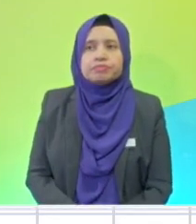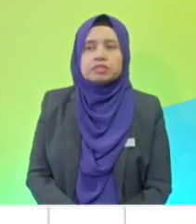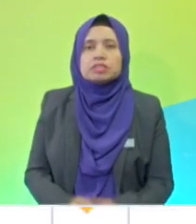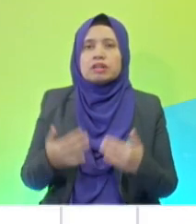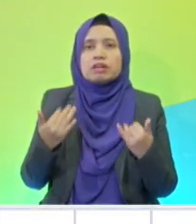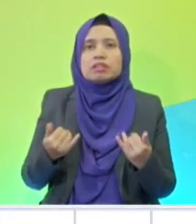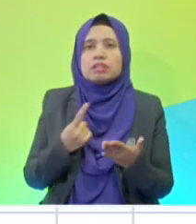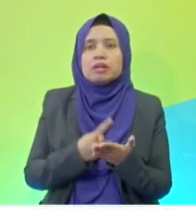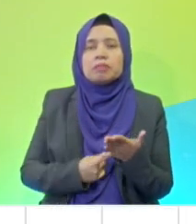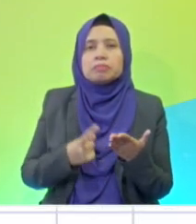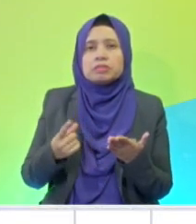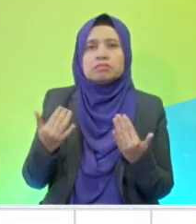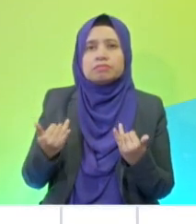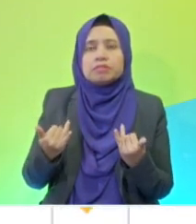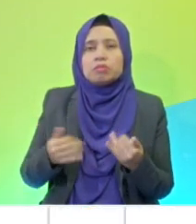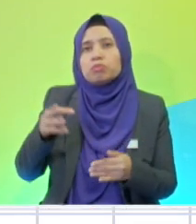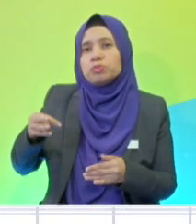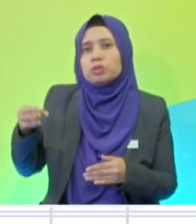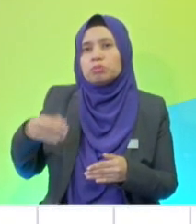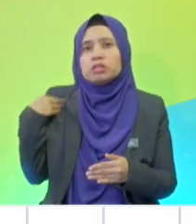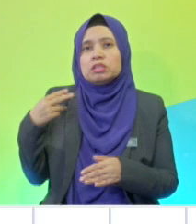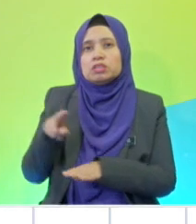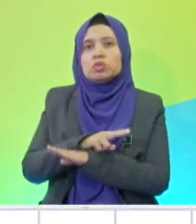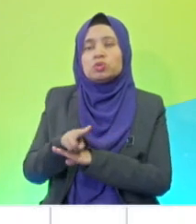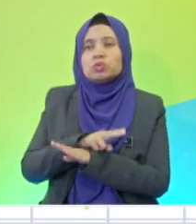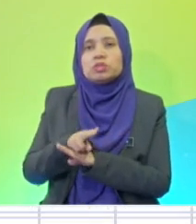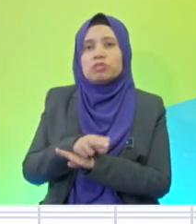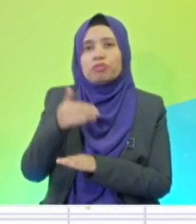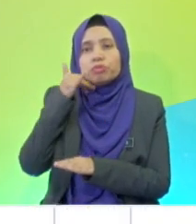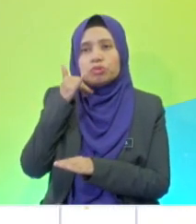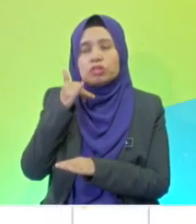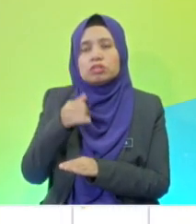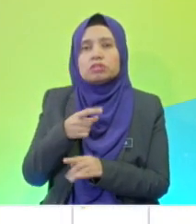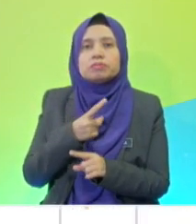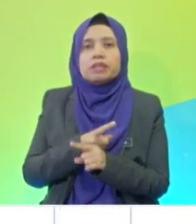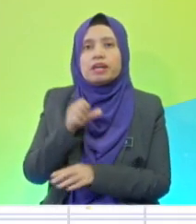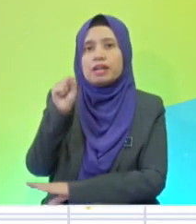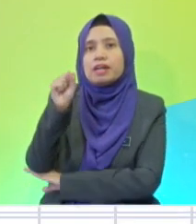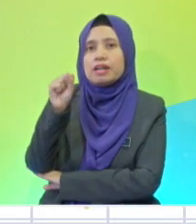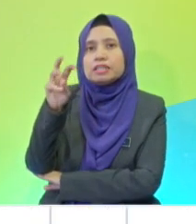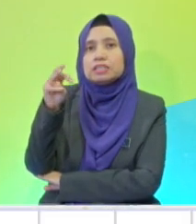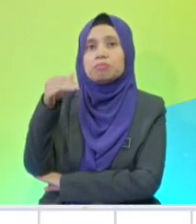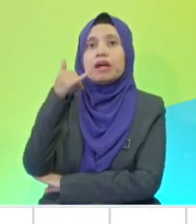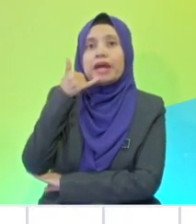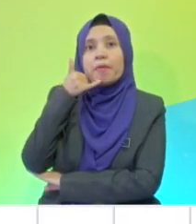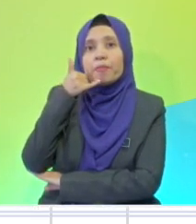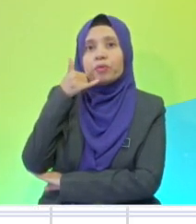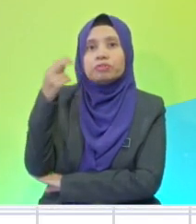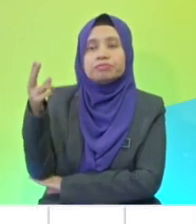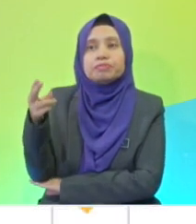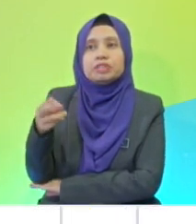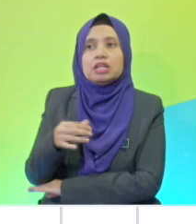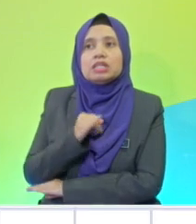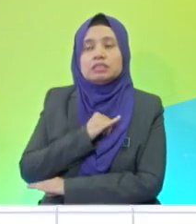phone people use nowadays? Smartphone. Oh, a lot of people use smartphone. Do you have a wow. smartphone, Tivia? Yes,